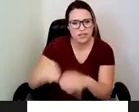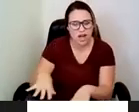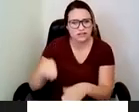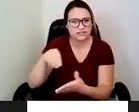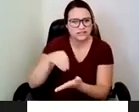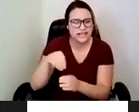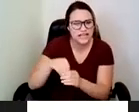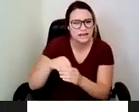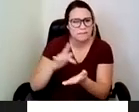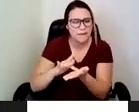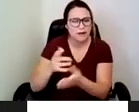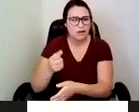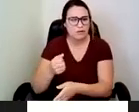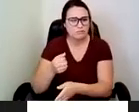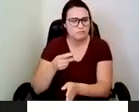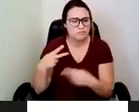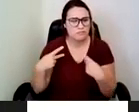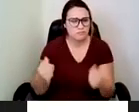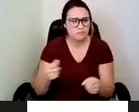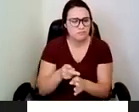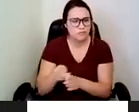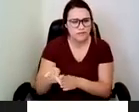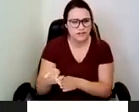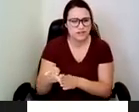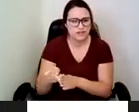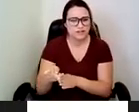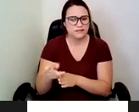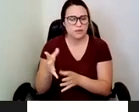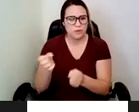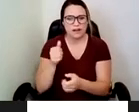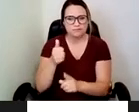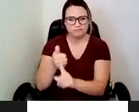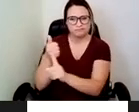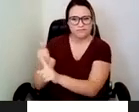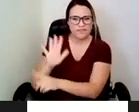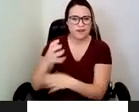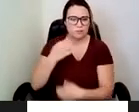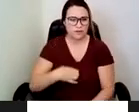not associated with who they were and what their wishes were. Next slide.